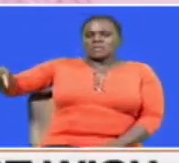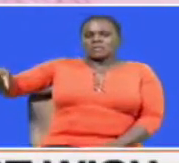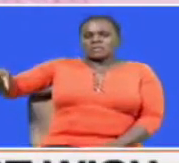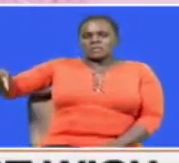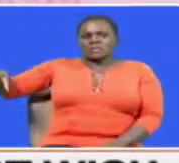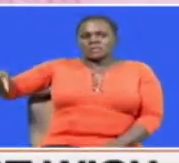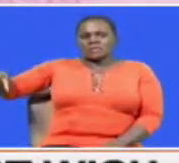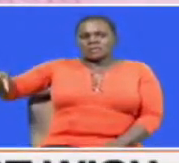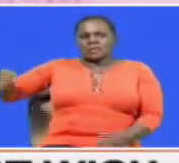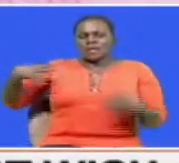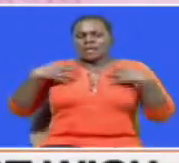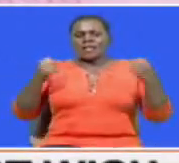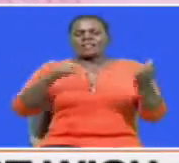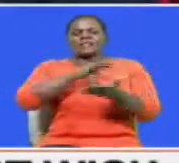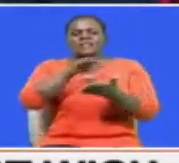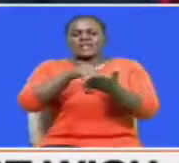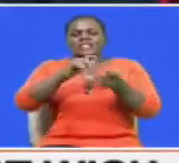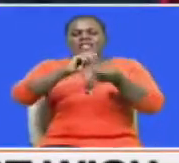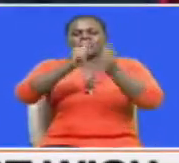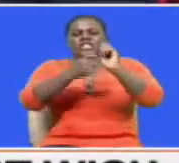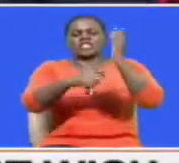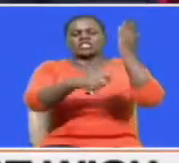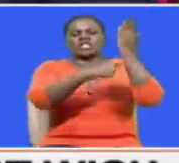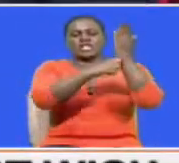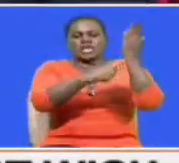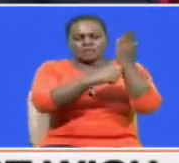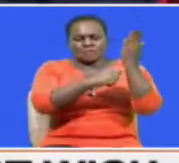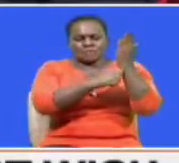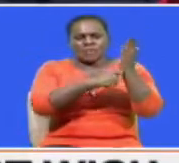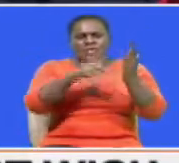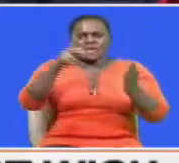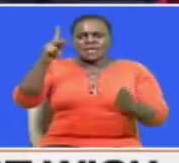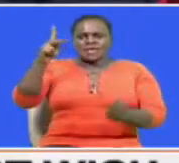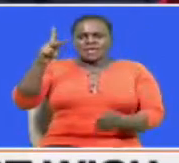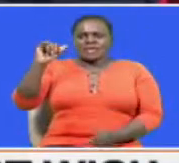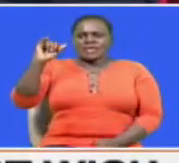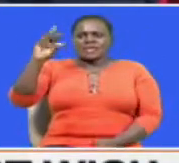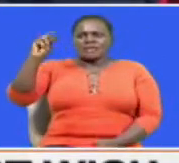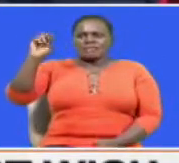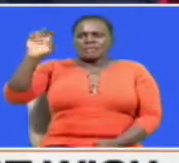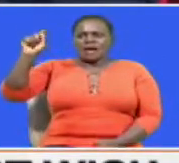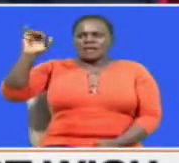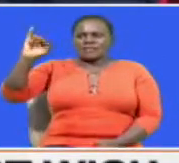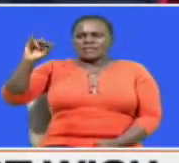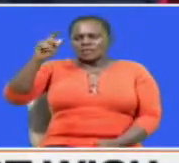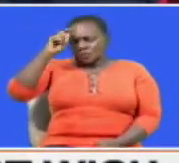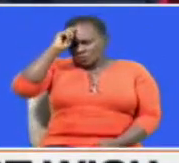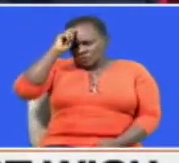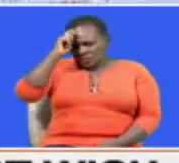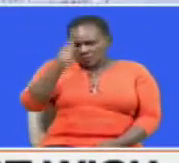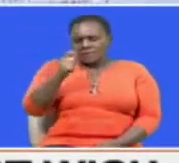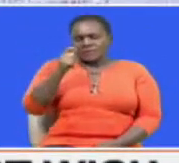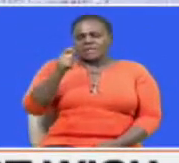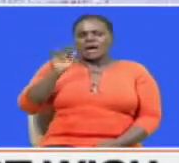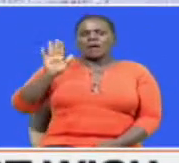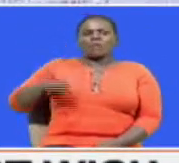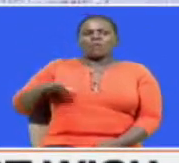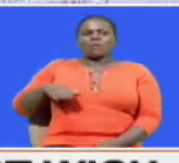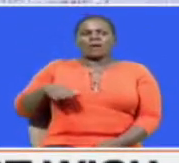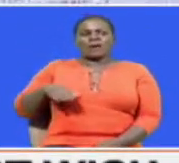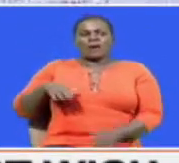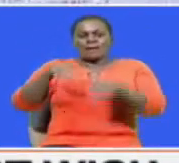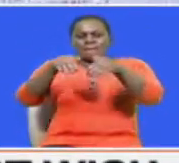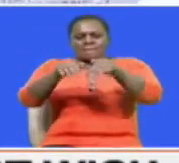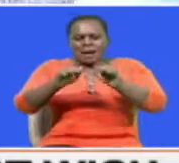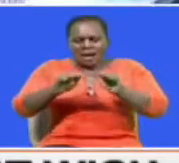the Njambini Health Center, renamed to Mama Mukami Kimathi Hospital, in honor of the fallen heroine. And as the